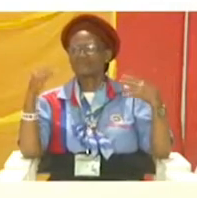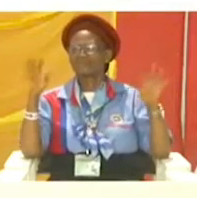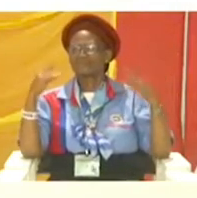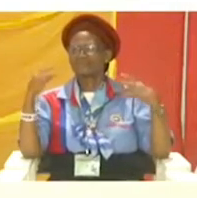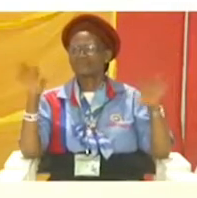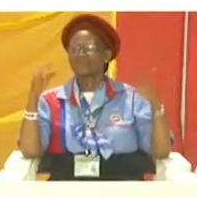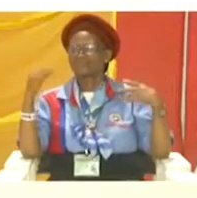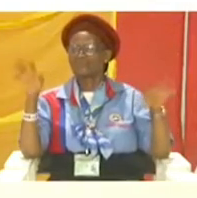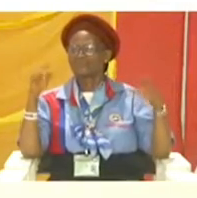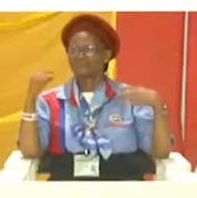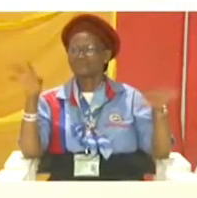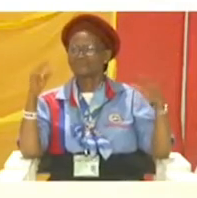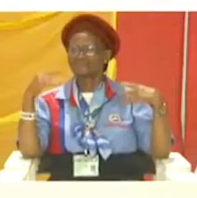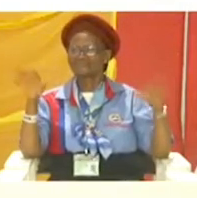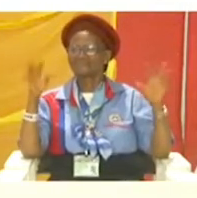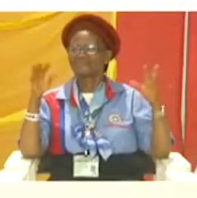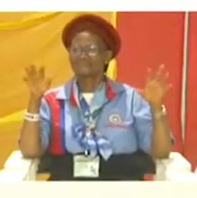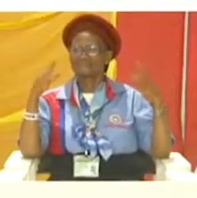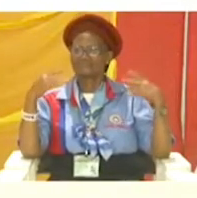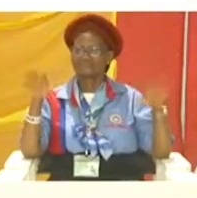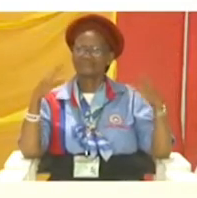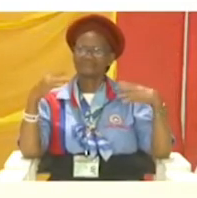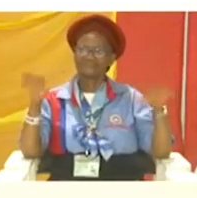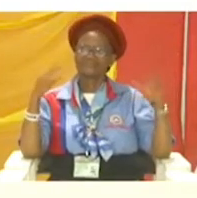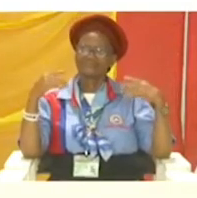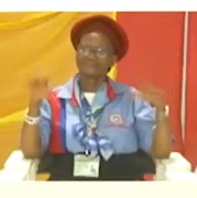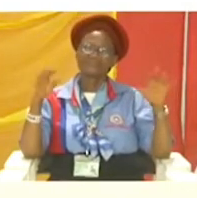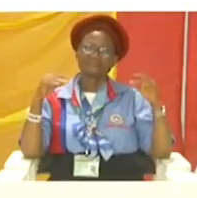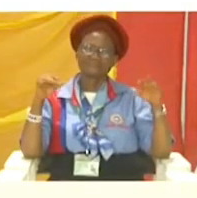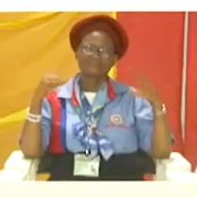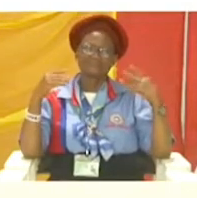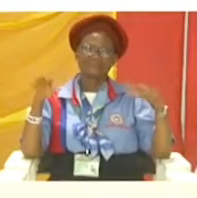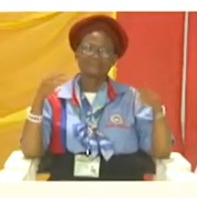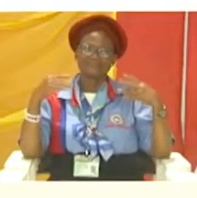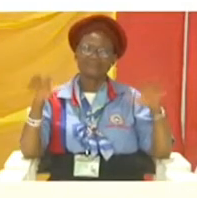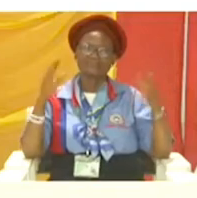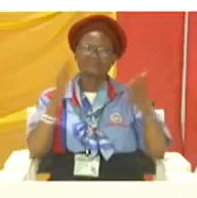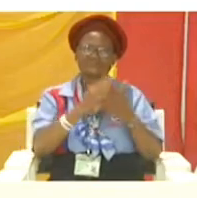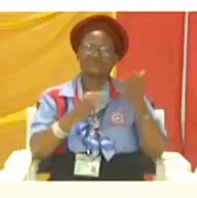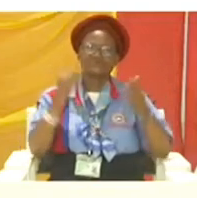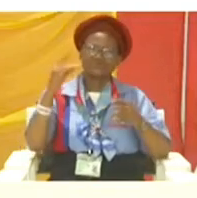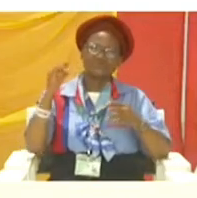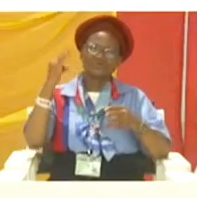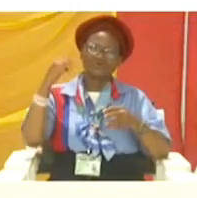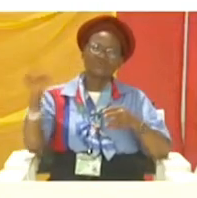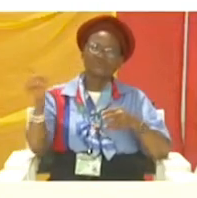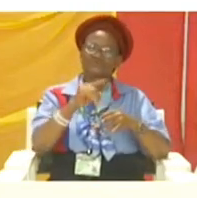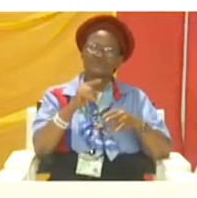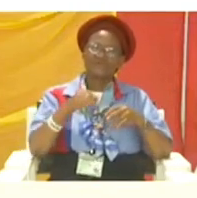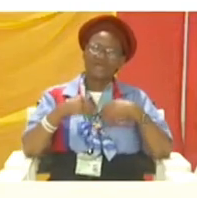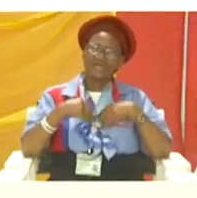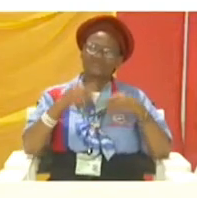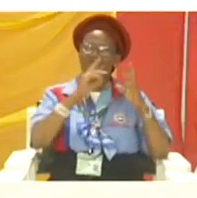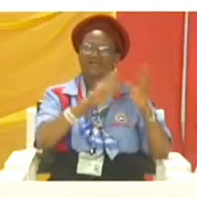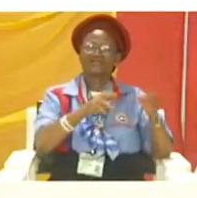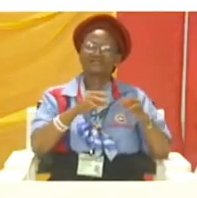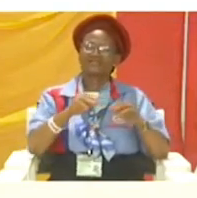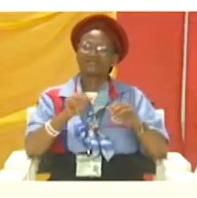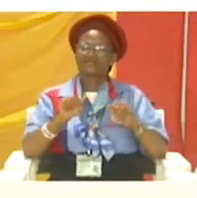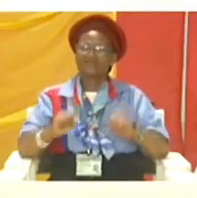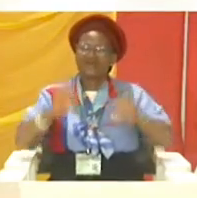I'm not expecting many of you. Some of you have already given your life to Jesus. But in